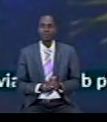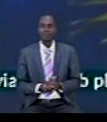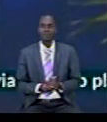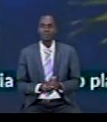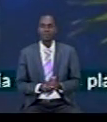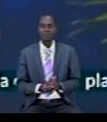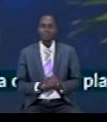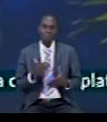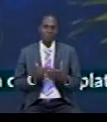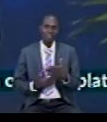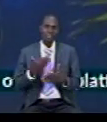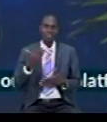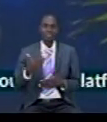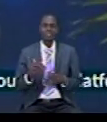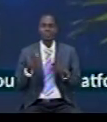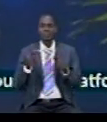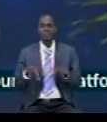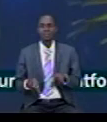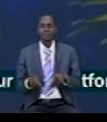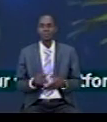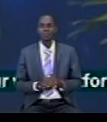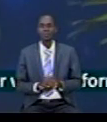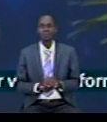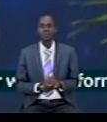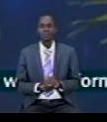Testifier, please.